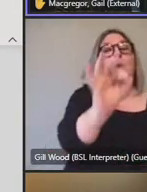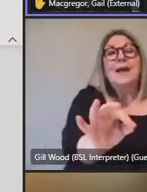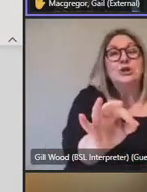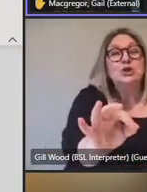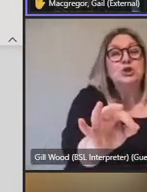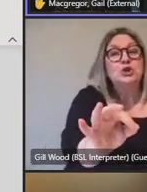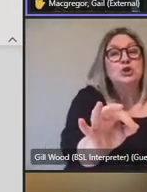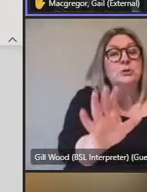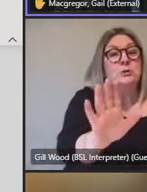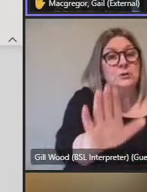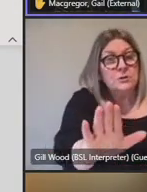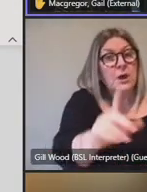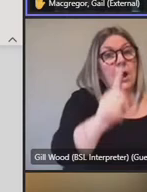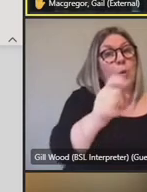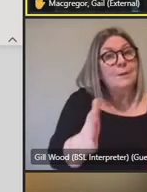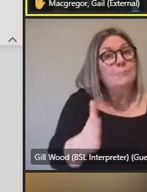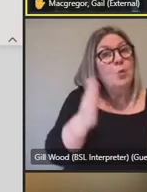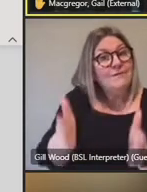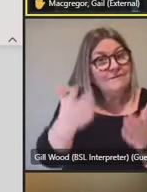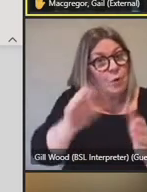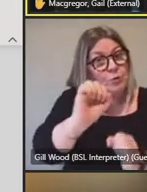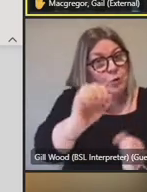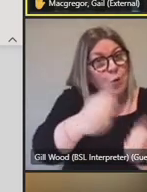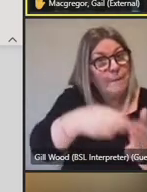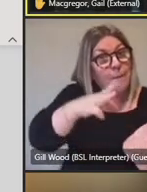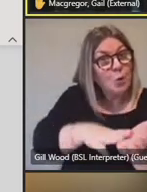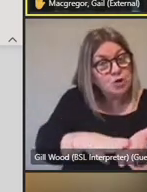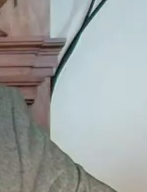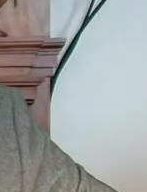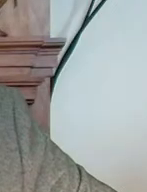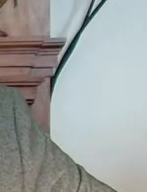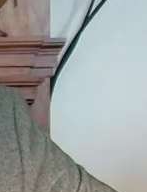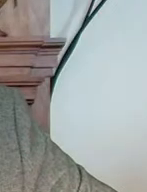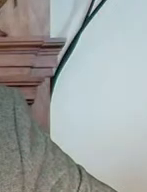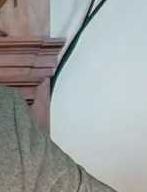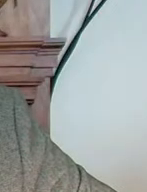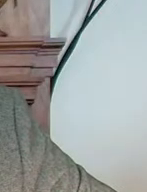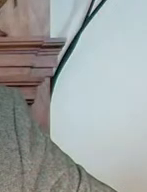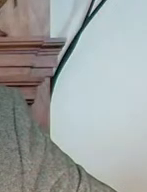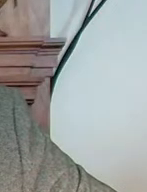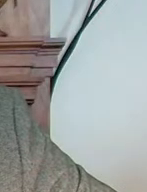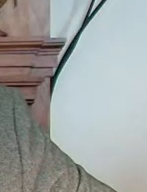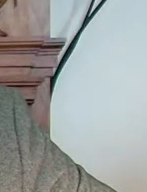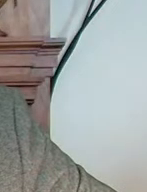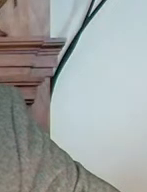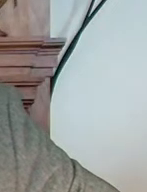on from your motion? Yes, so it's been moved and seconded.